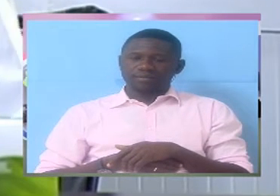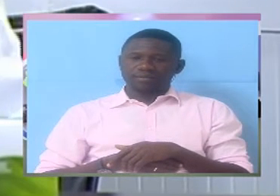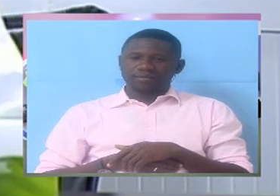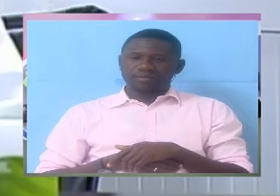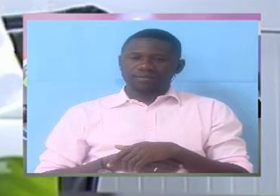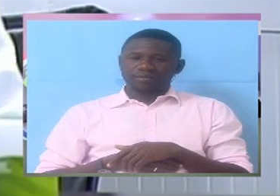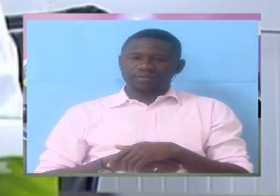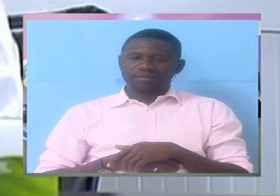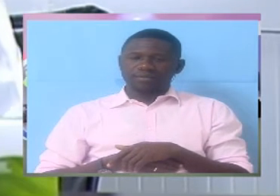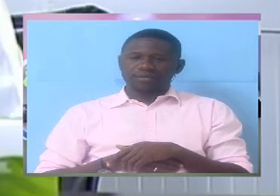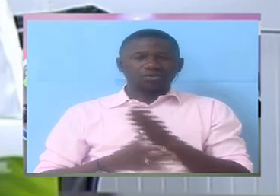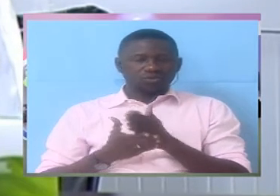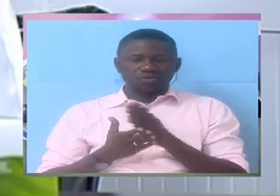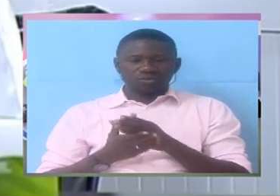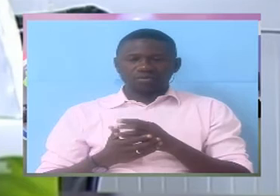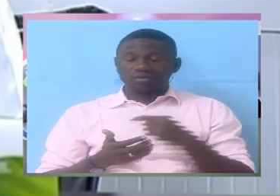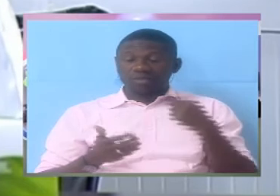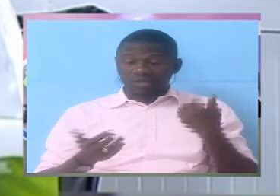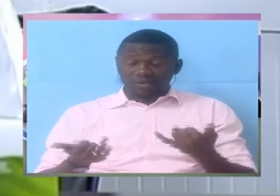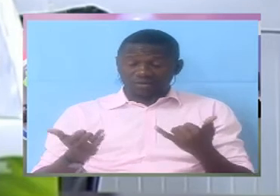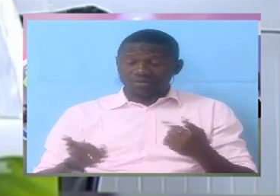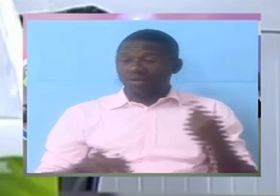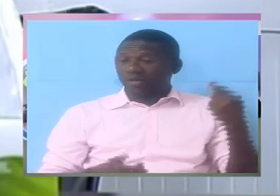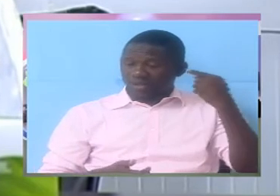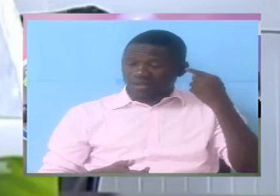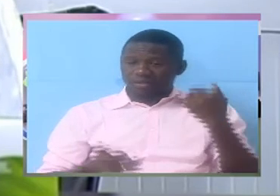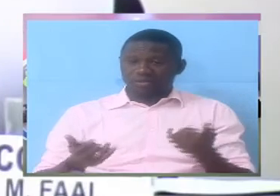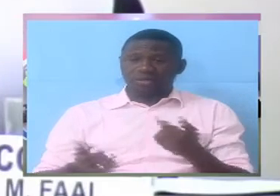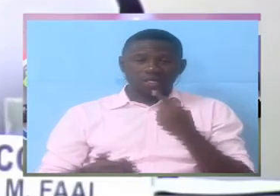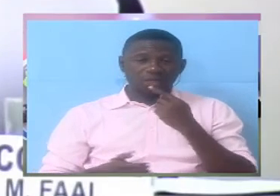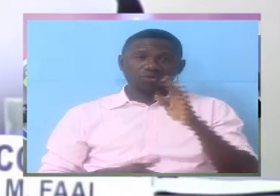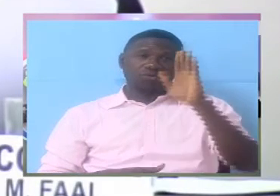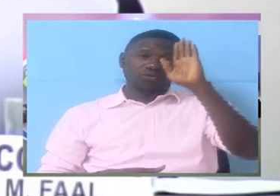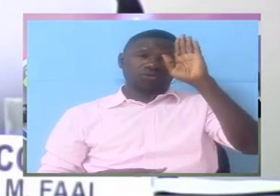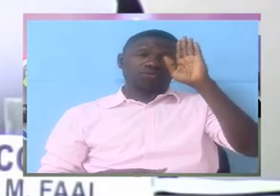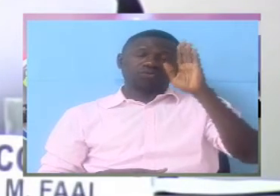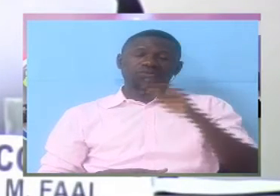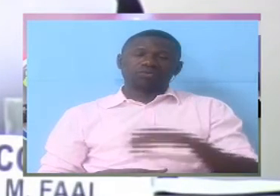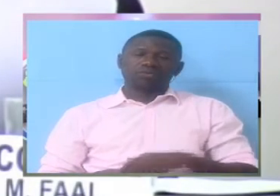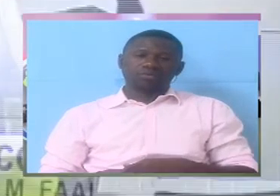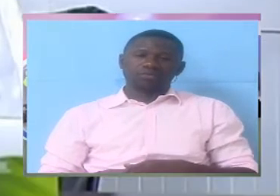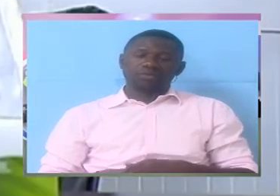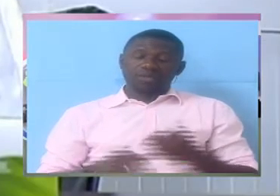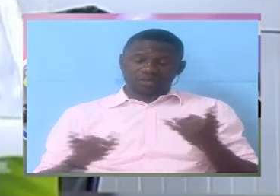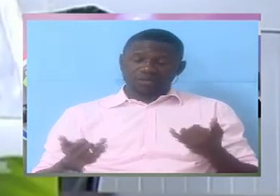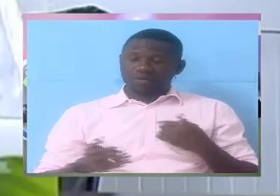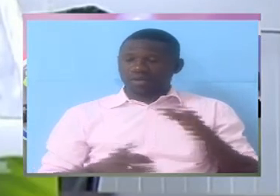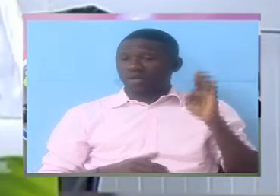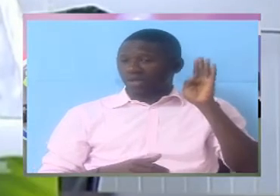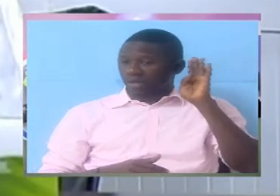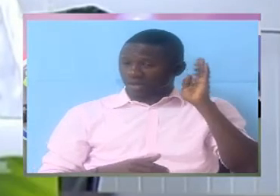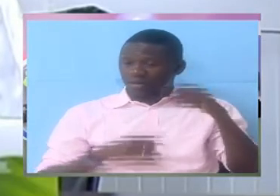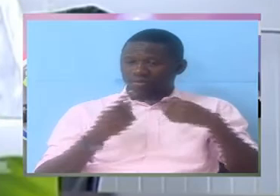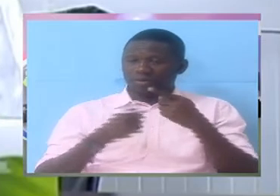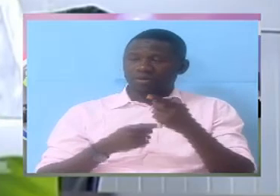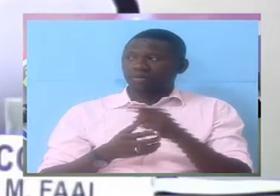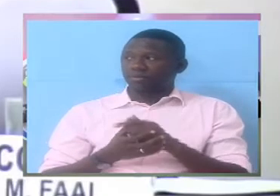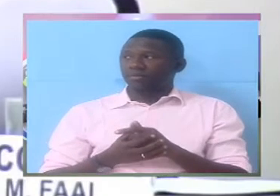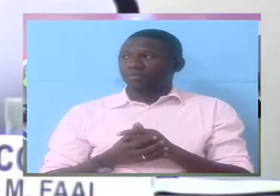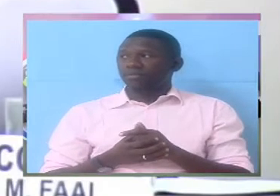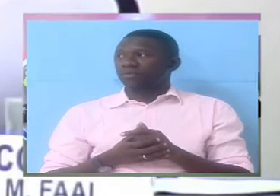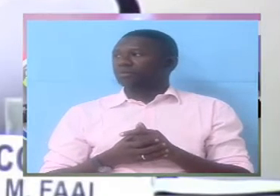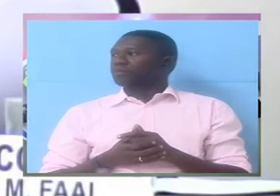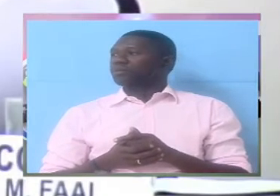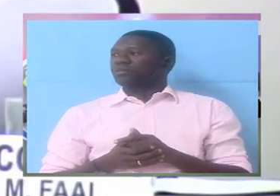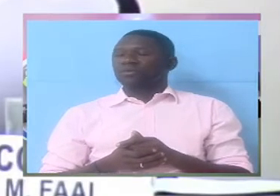Really, I'm just hearing that, honest to God. Wode tonya tonya ning alatema mbe omoyol laten. He said,